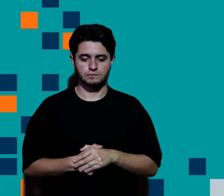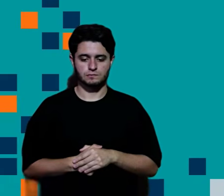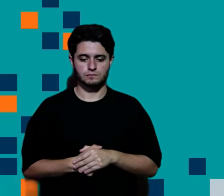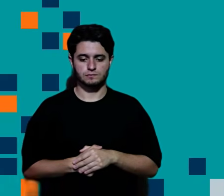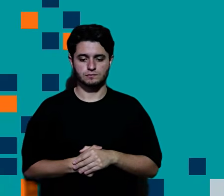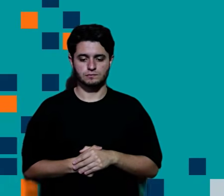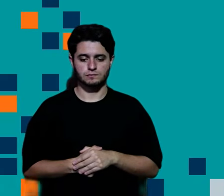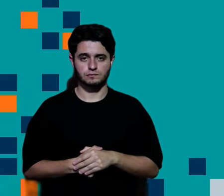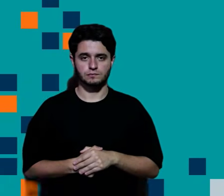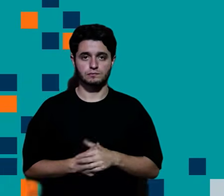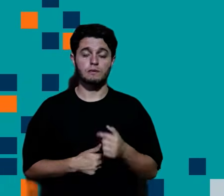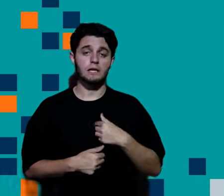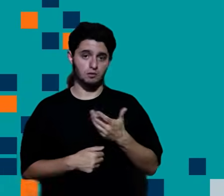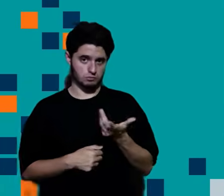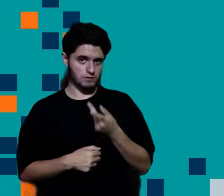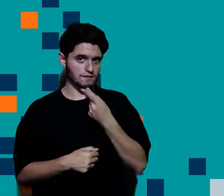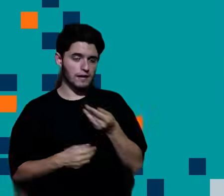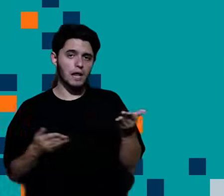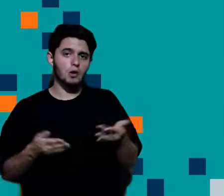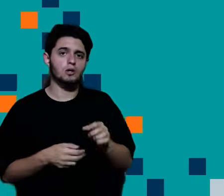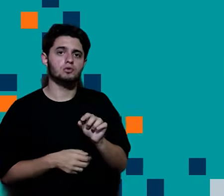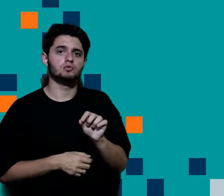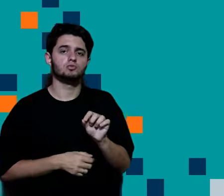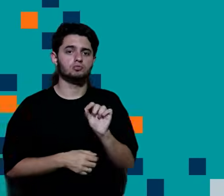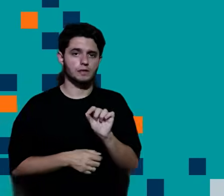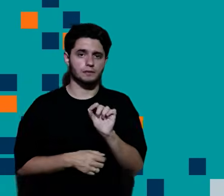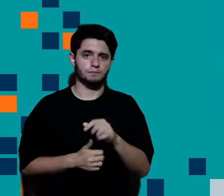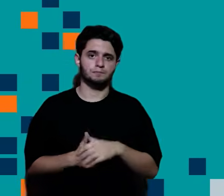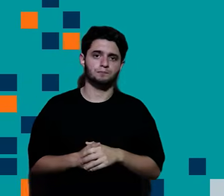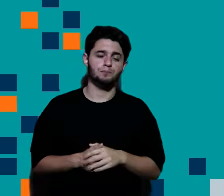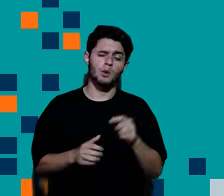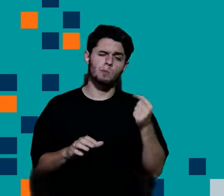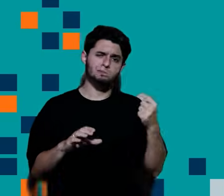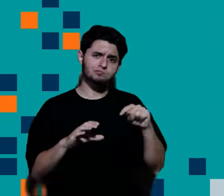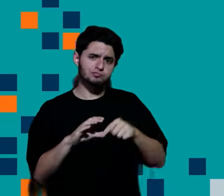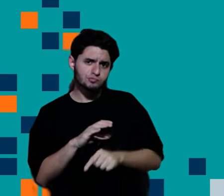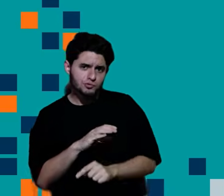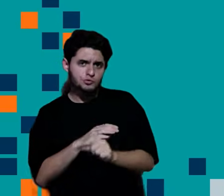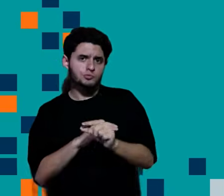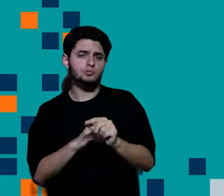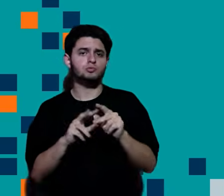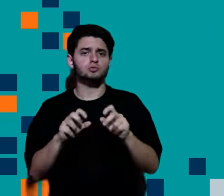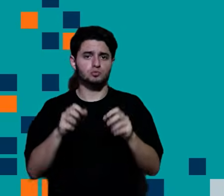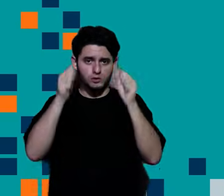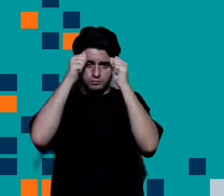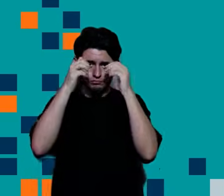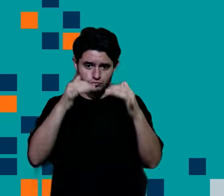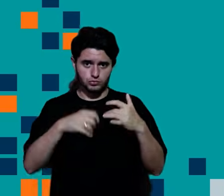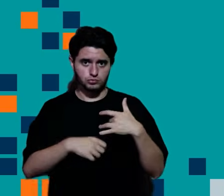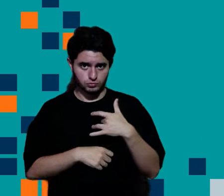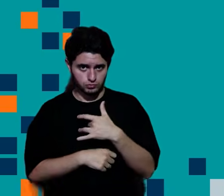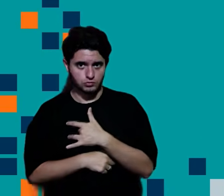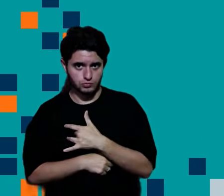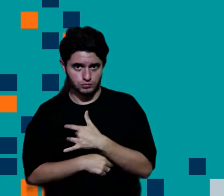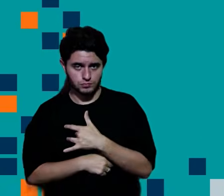What I'd like to do now is walk a little deeper, deepen our knowledge a little further into this idea of environmental enrichment. So